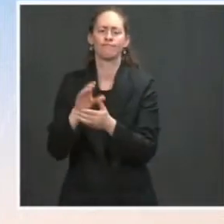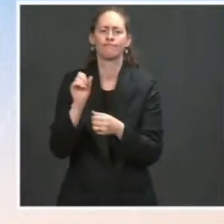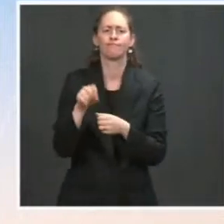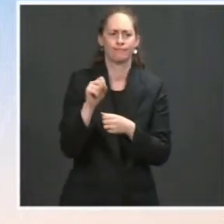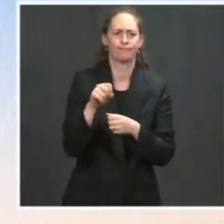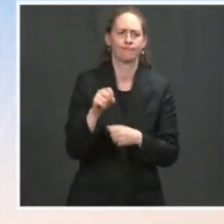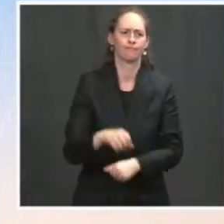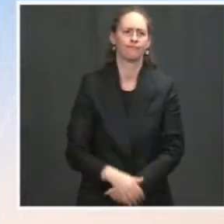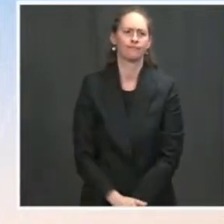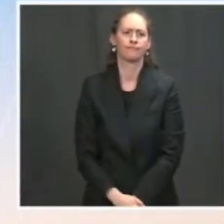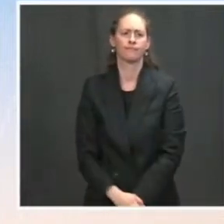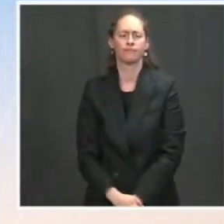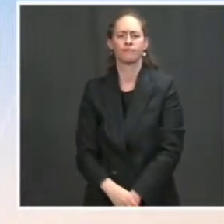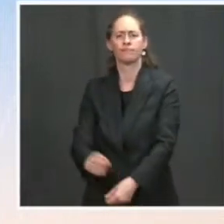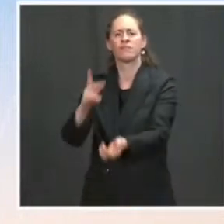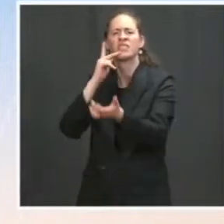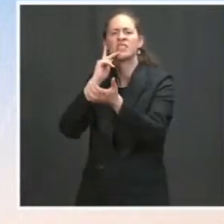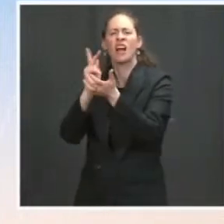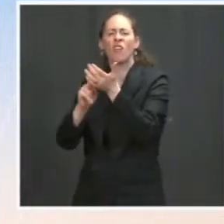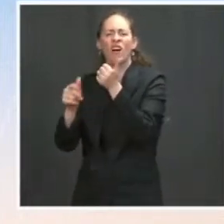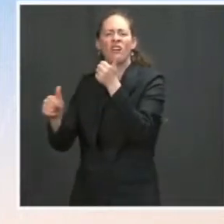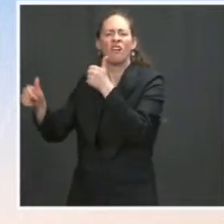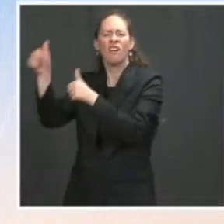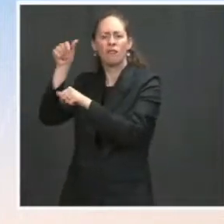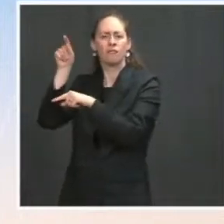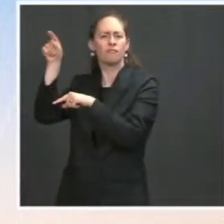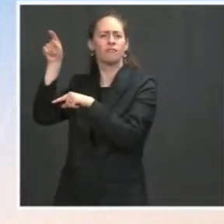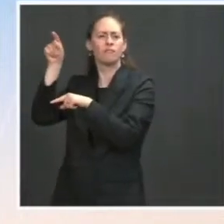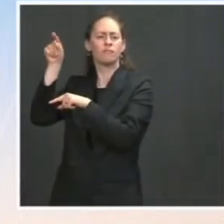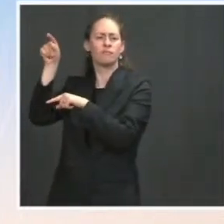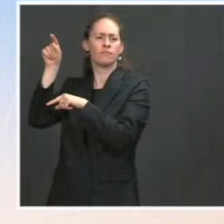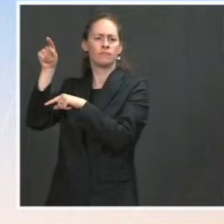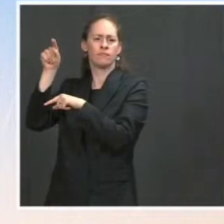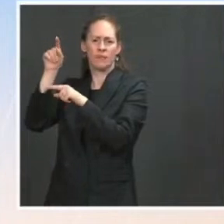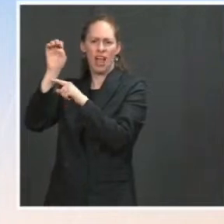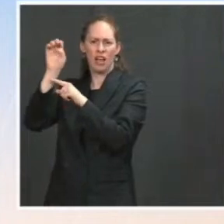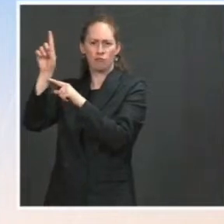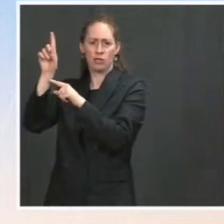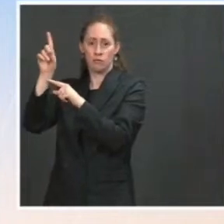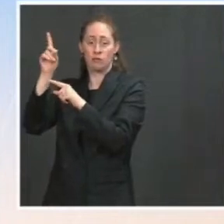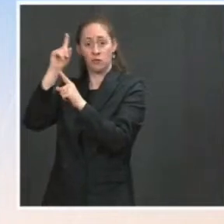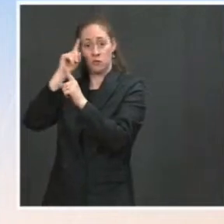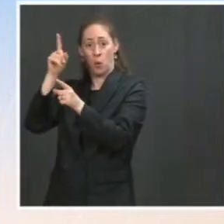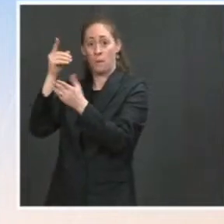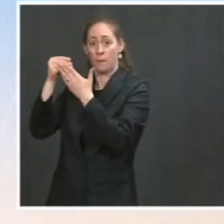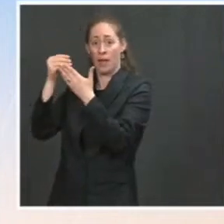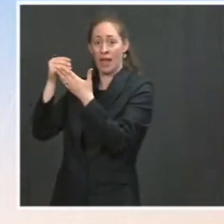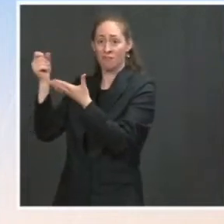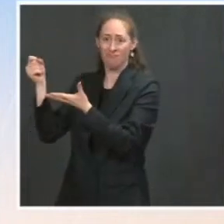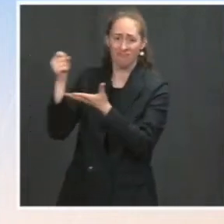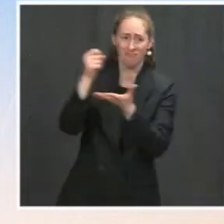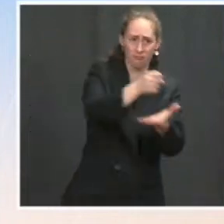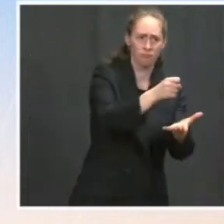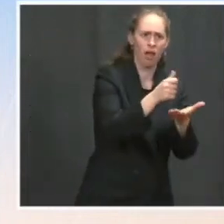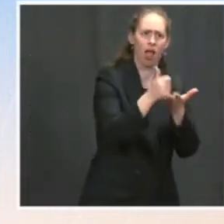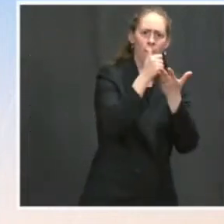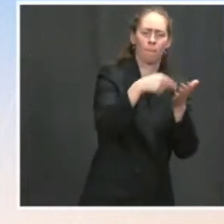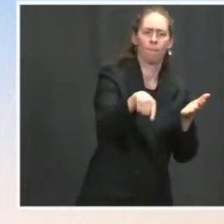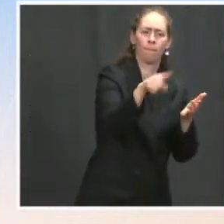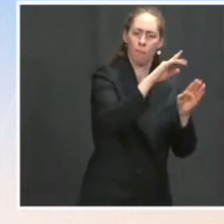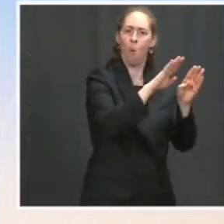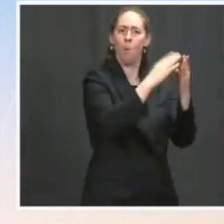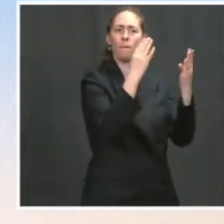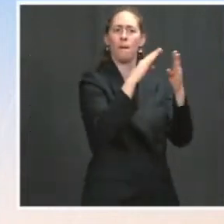Education is ensuring we're getting these funds out to the communities that need it in order to reopen as quickly as possible, 5 days a week. There are